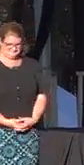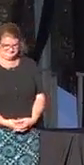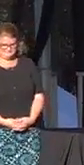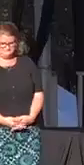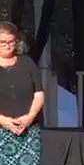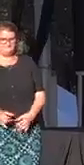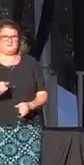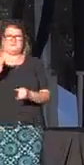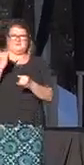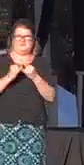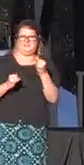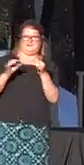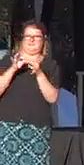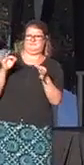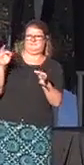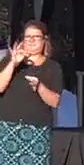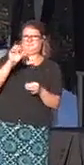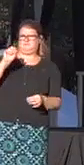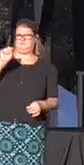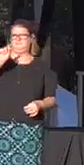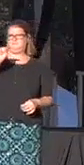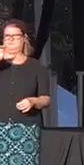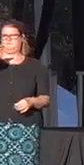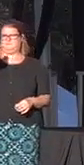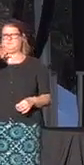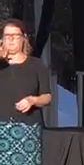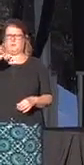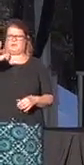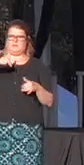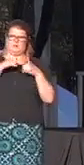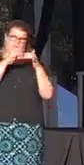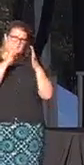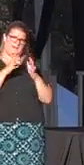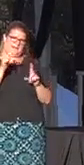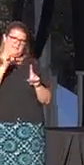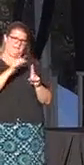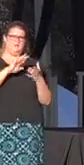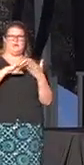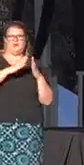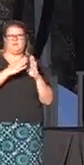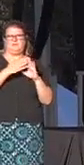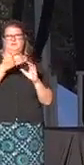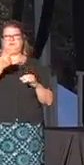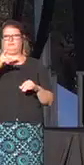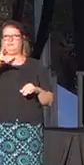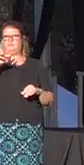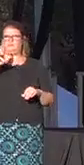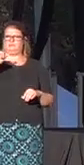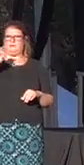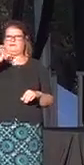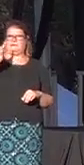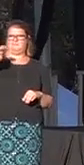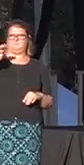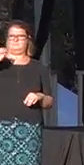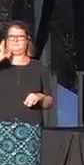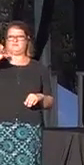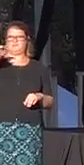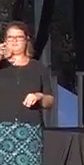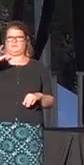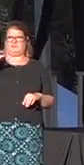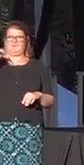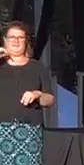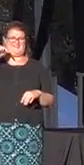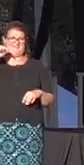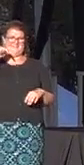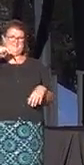Our last Spirit of Stonewall awardee goes to our community grand marshal. So for